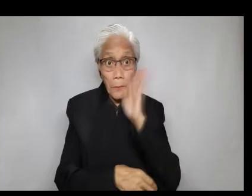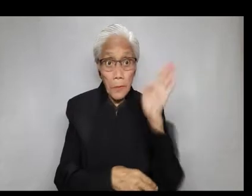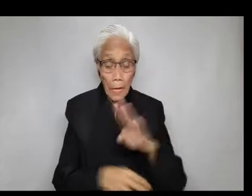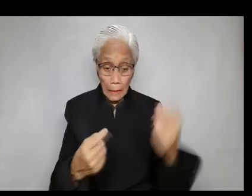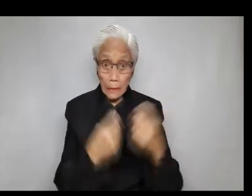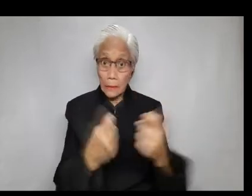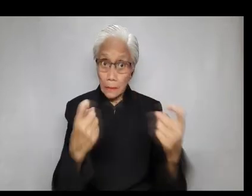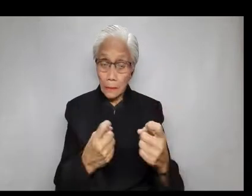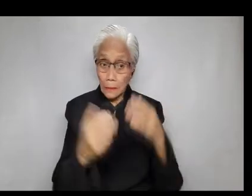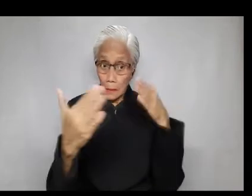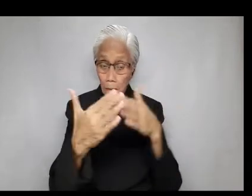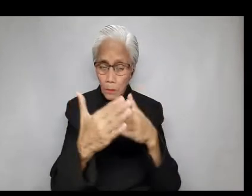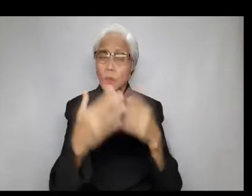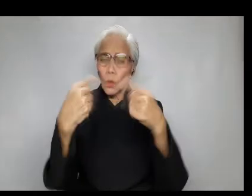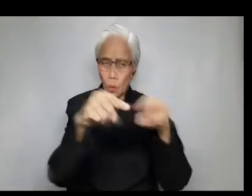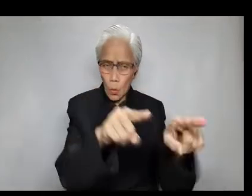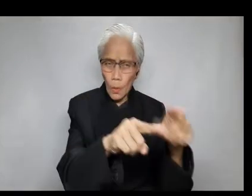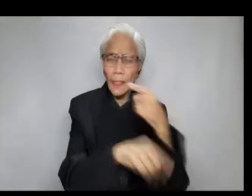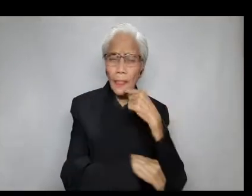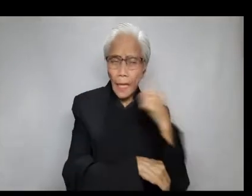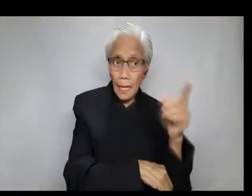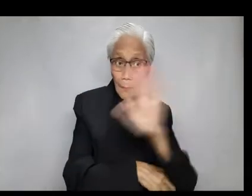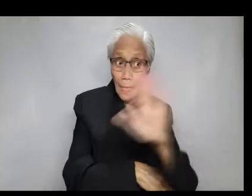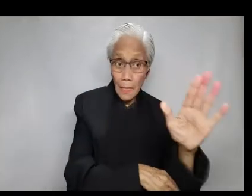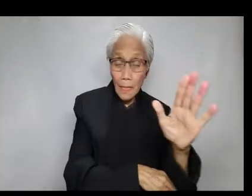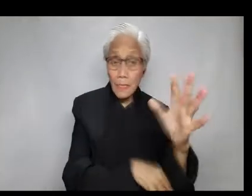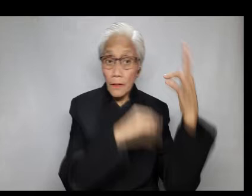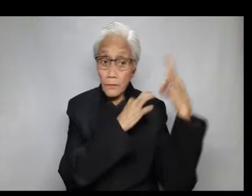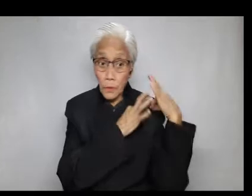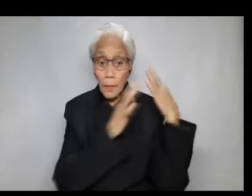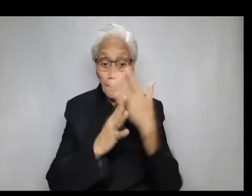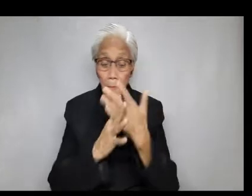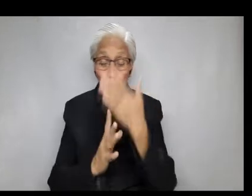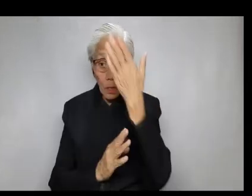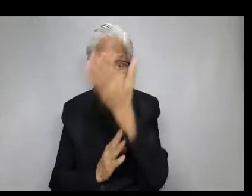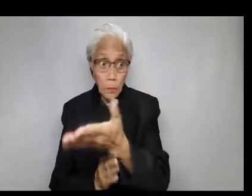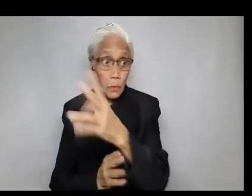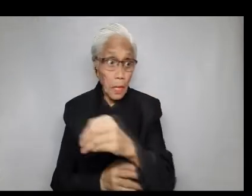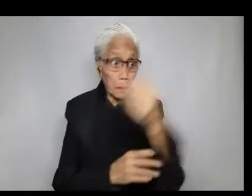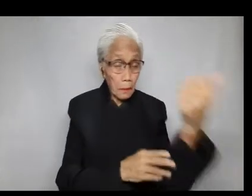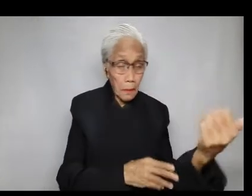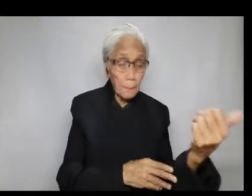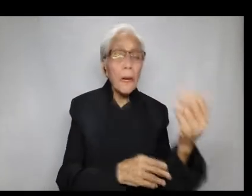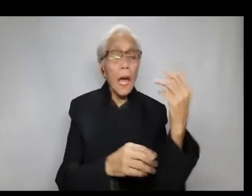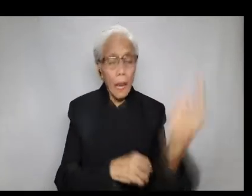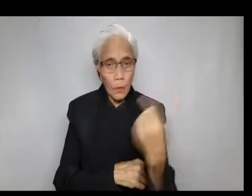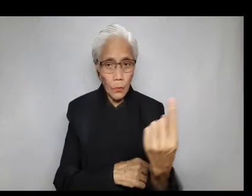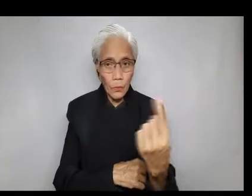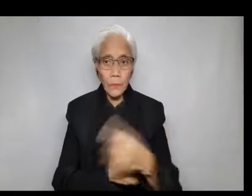sins against you, go and tell him his fault between you and him